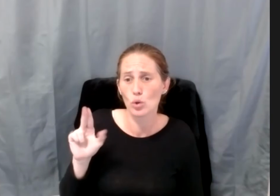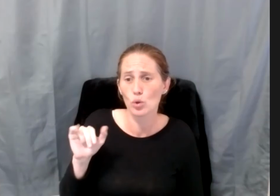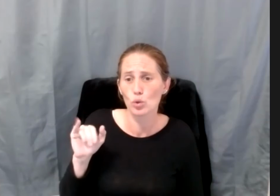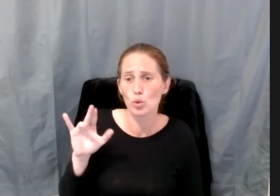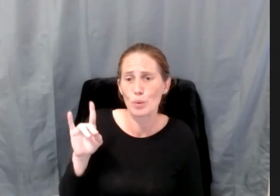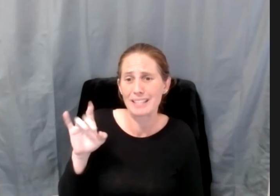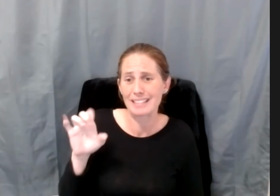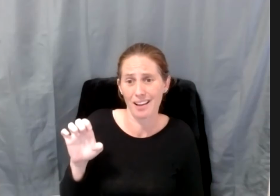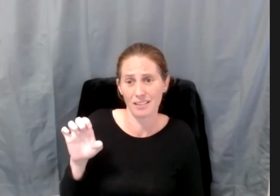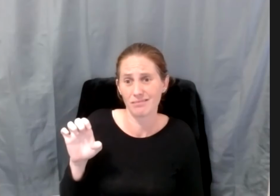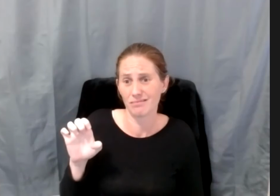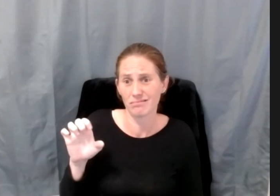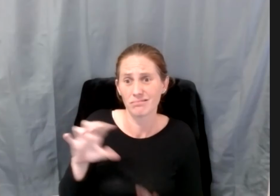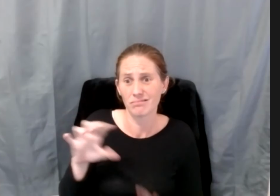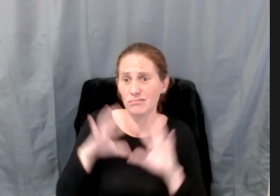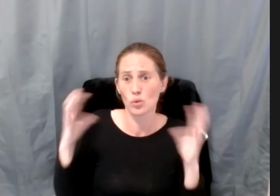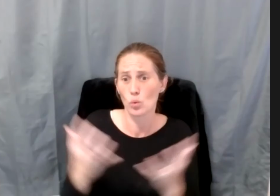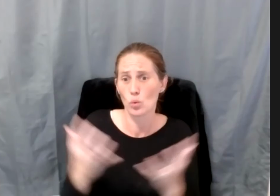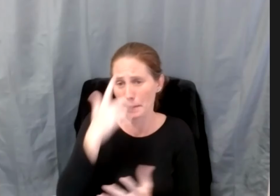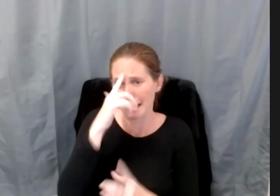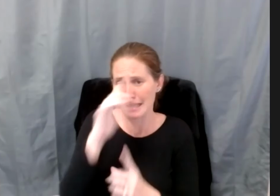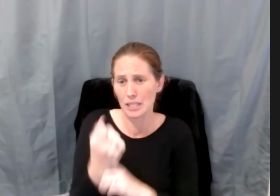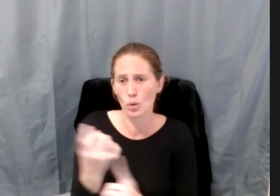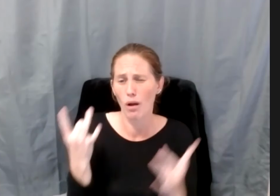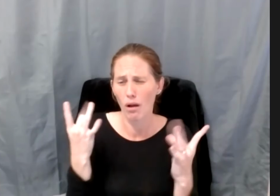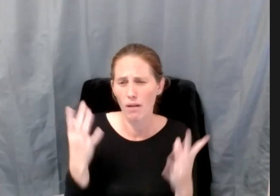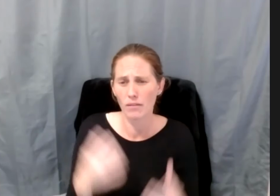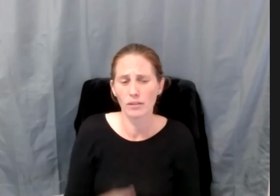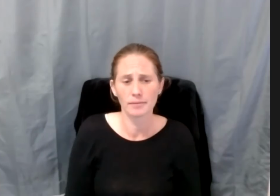probably in the world, uh, because the situation was so debilitating.